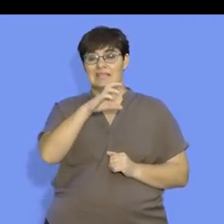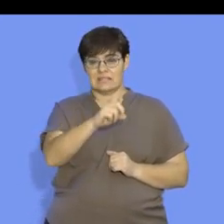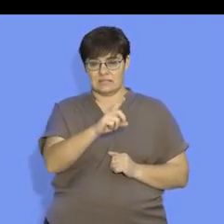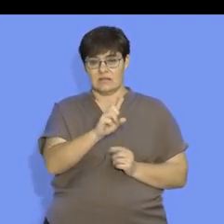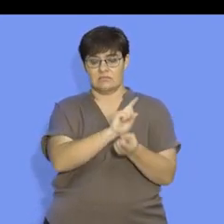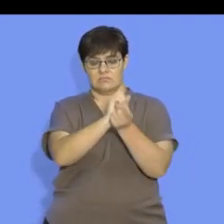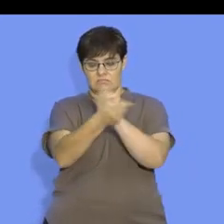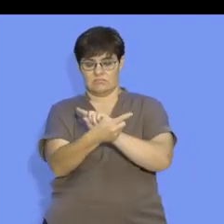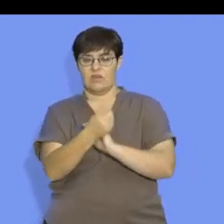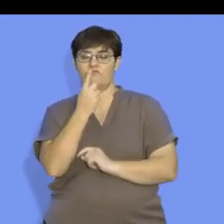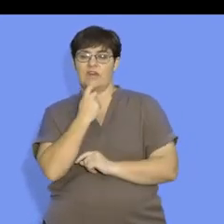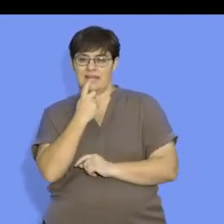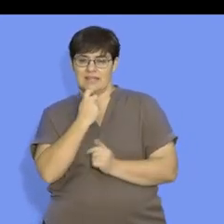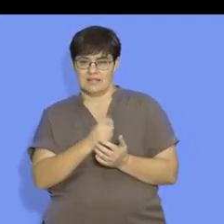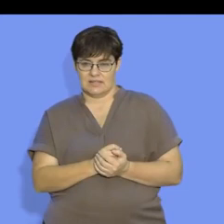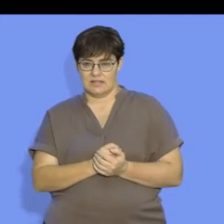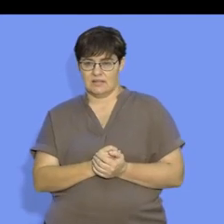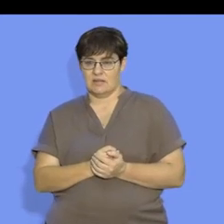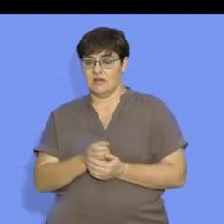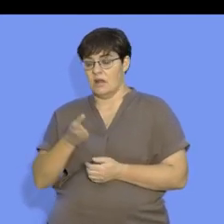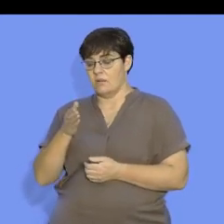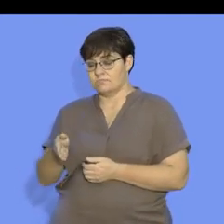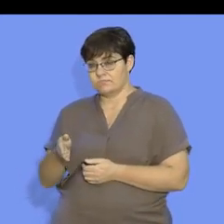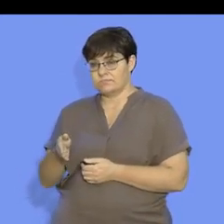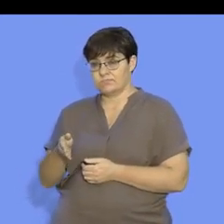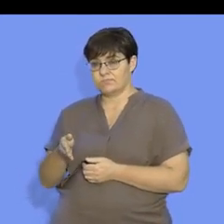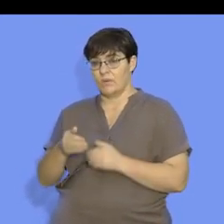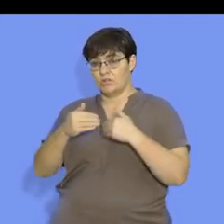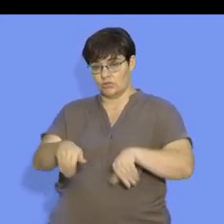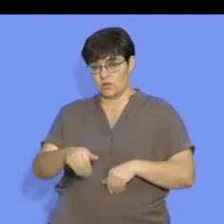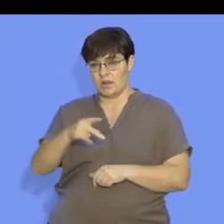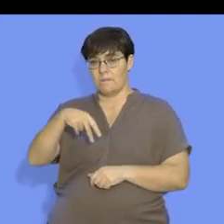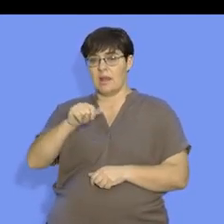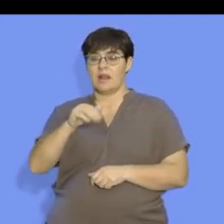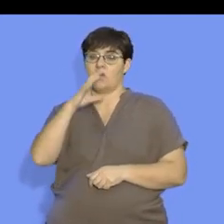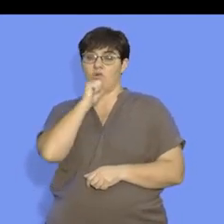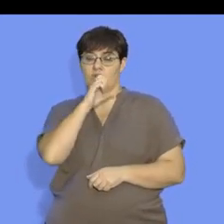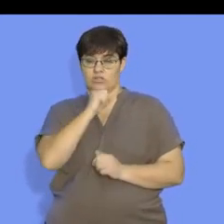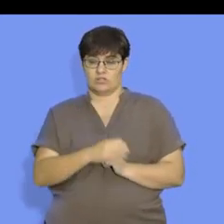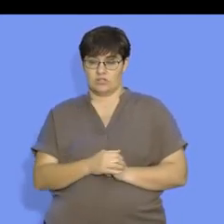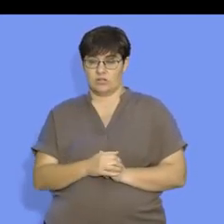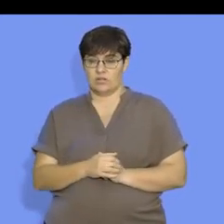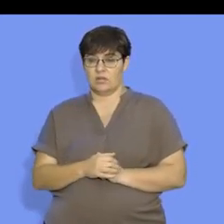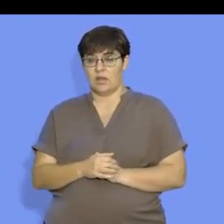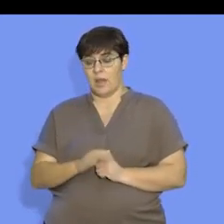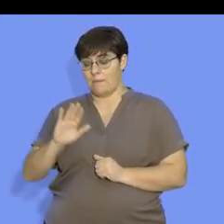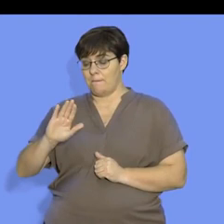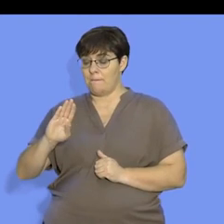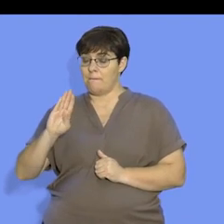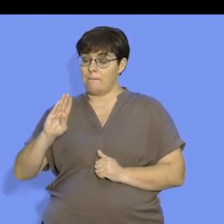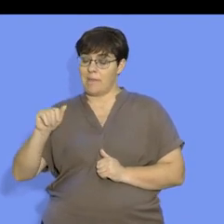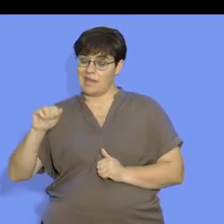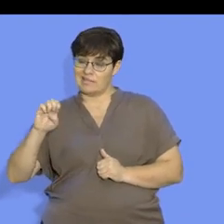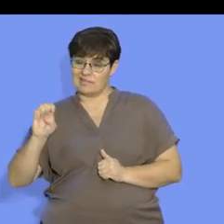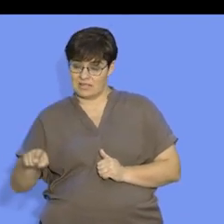of an acid, methyl orange will be red in color. At the neutral point, it is pale orange, right? And